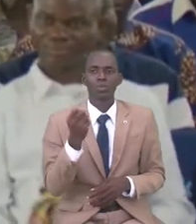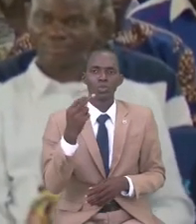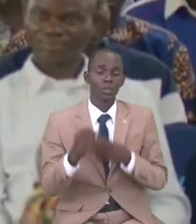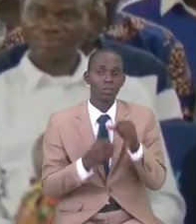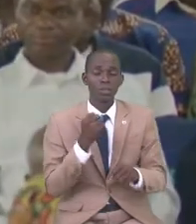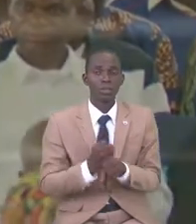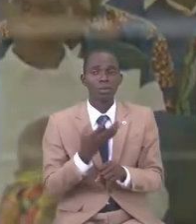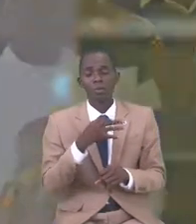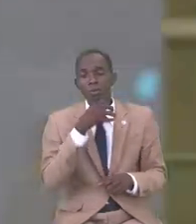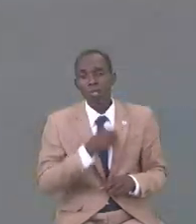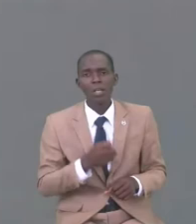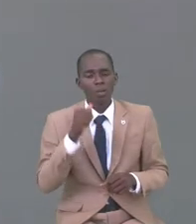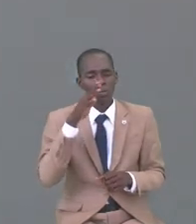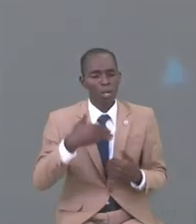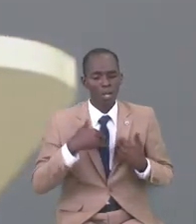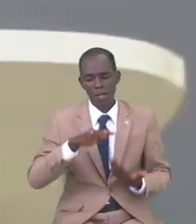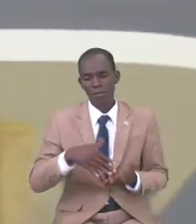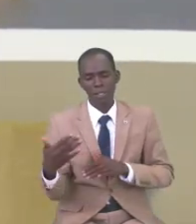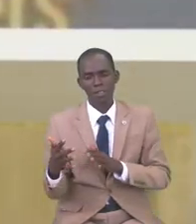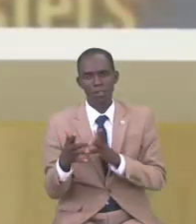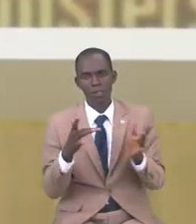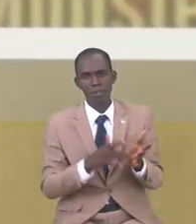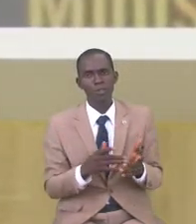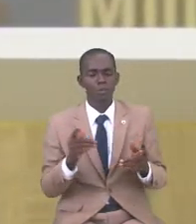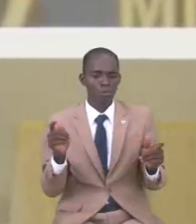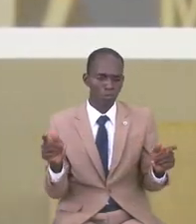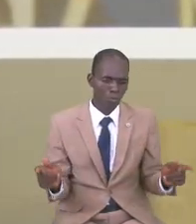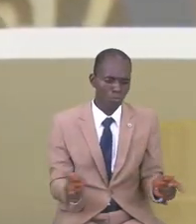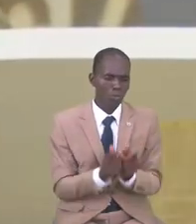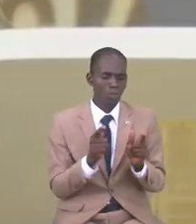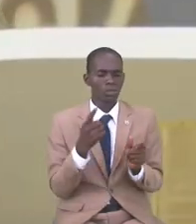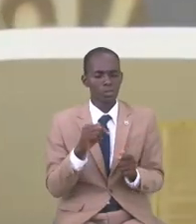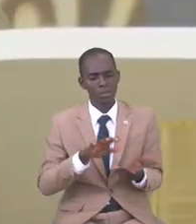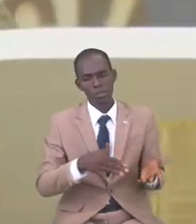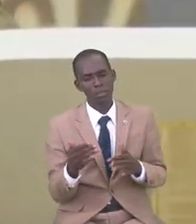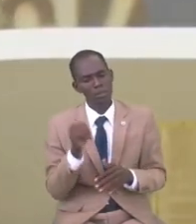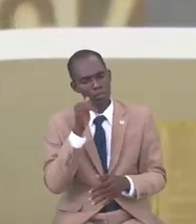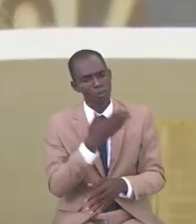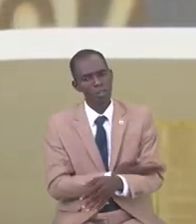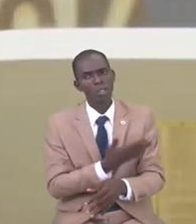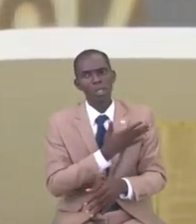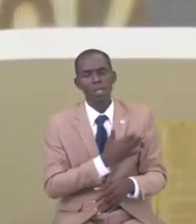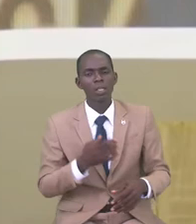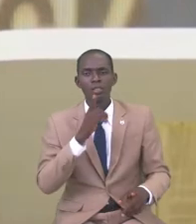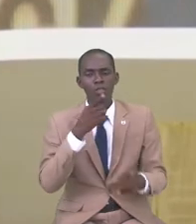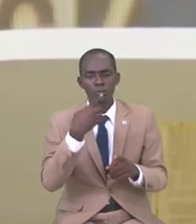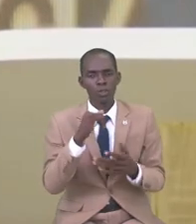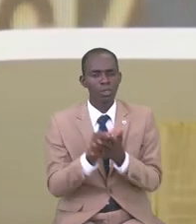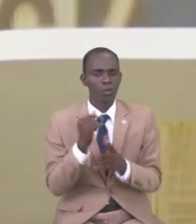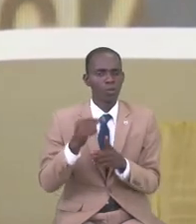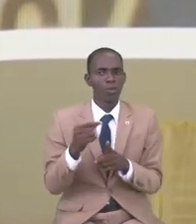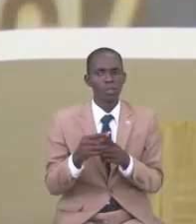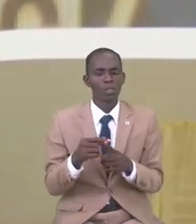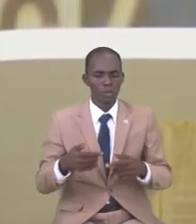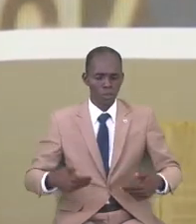she had died. And Jesus turned to her and said, Talita Kumai, a young